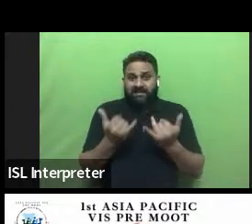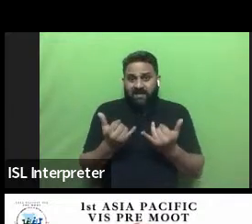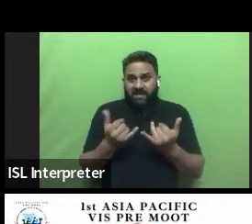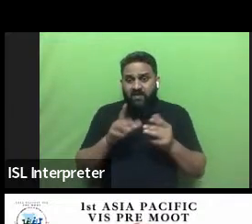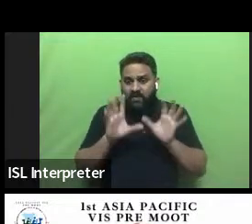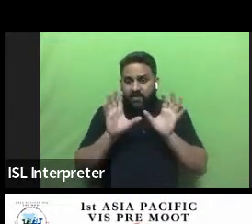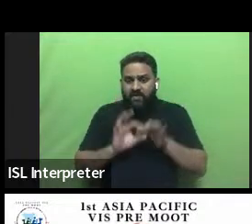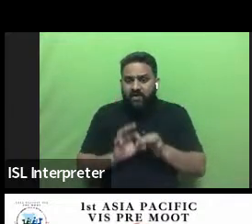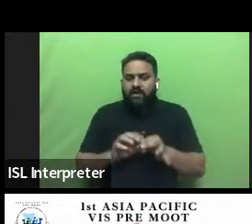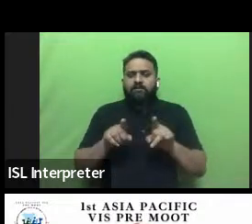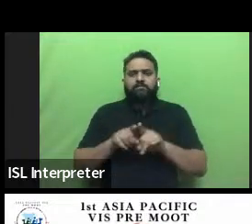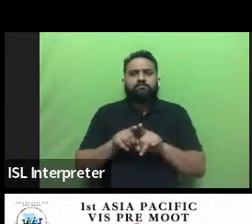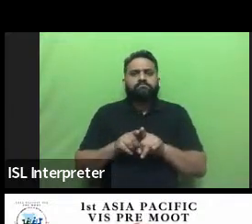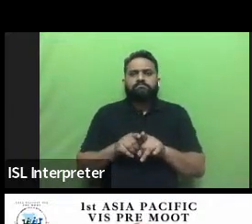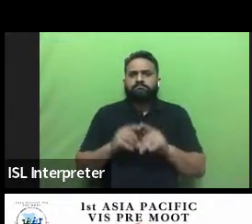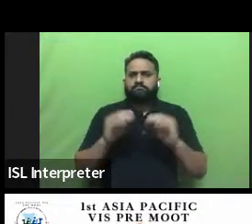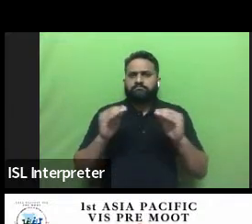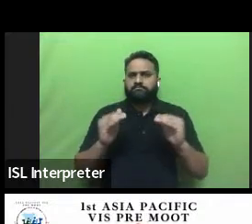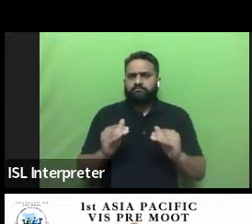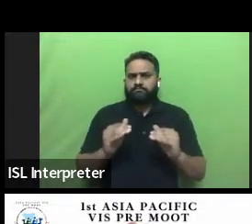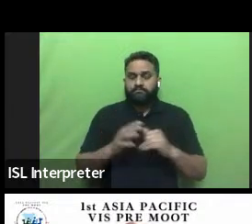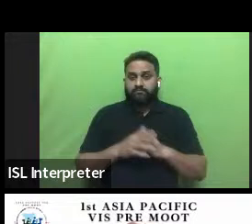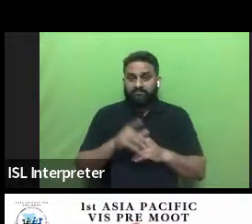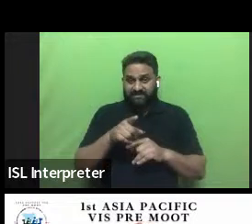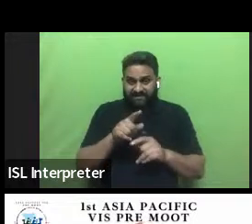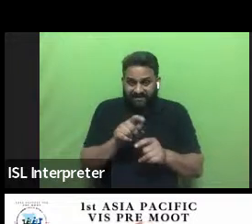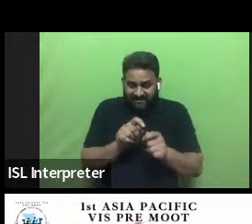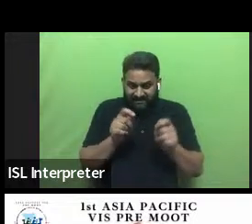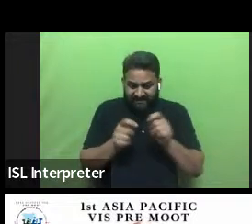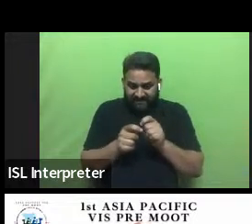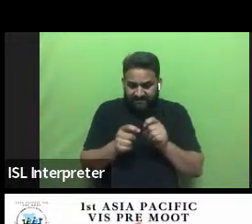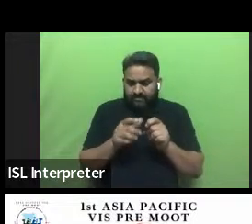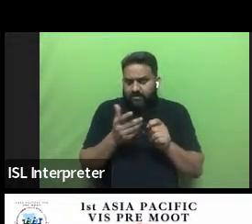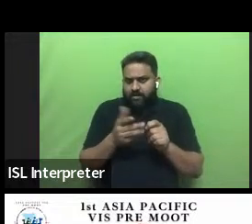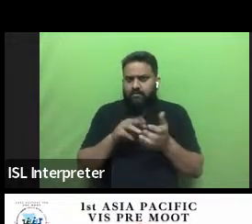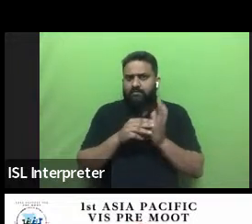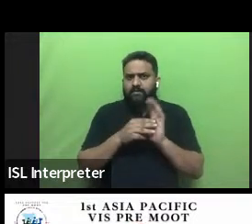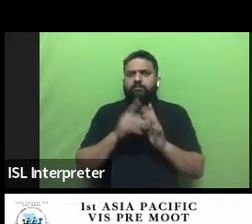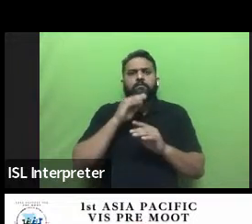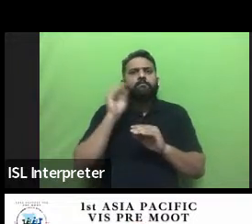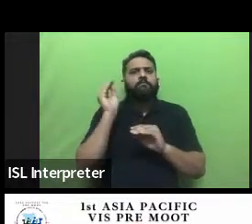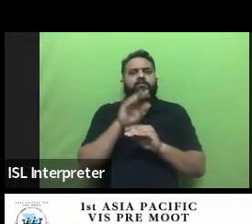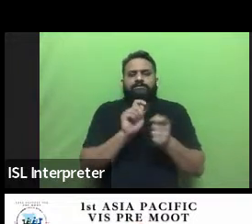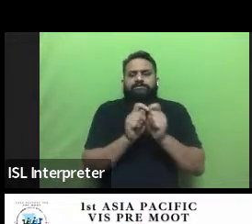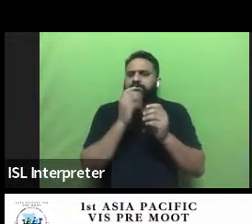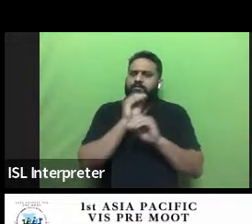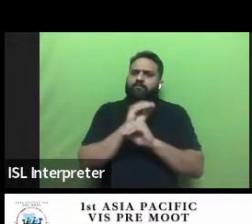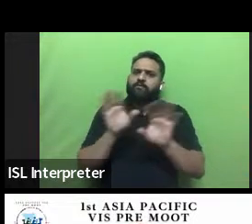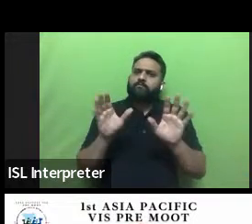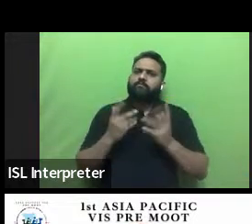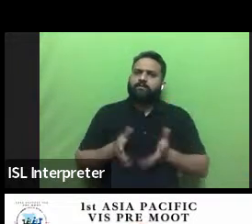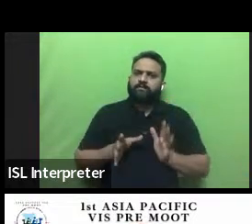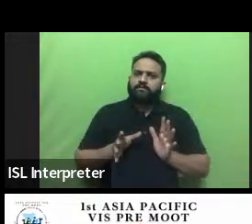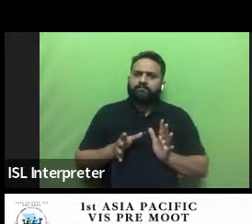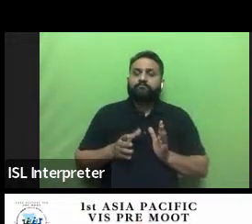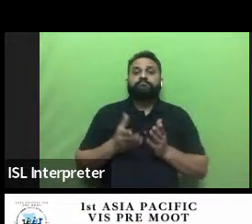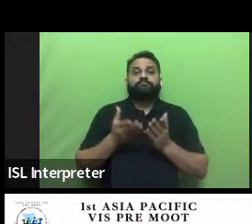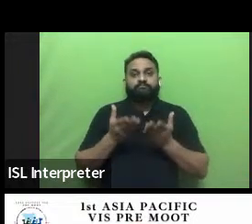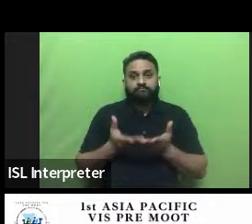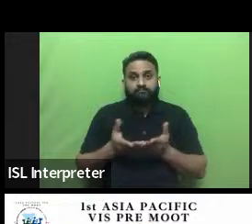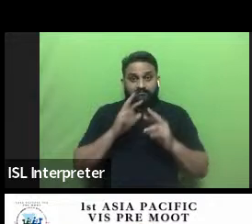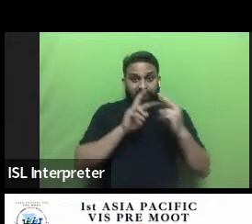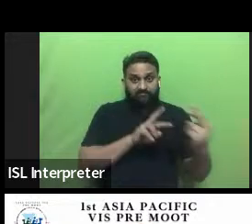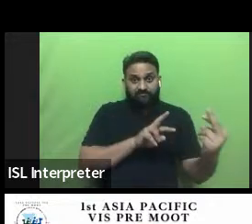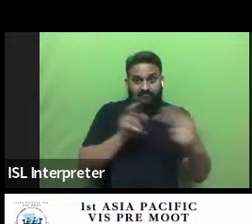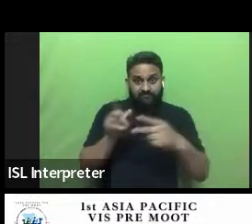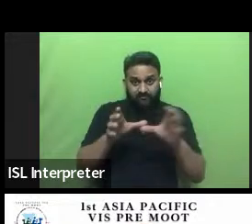of Mediterraneo, but this change was, Mispi Party was informed of this alteration. And as such, as the respondent via its